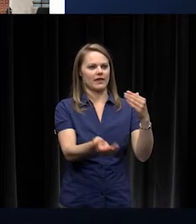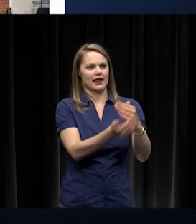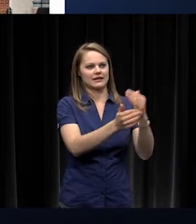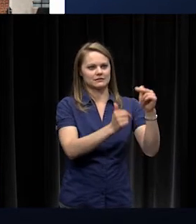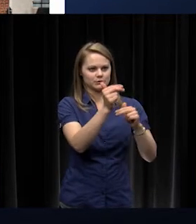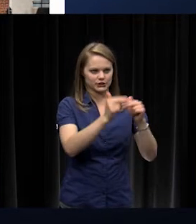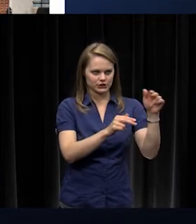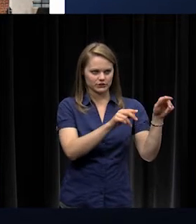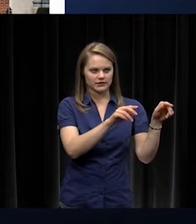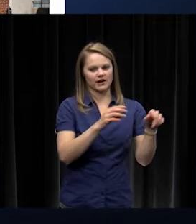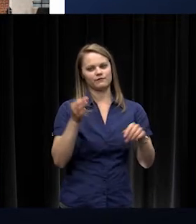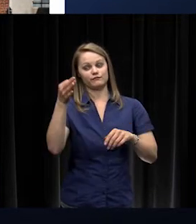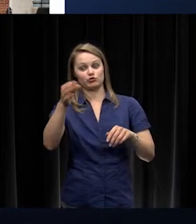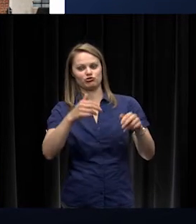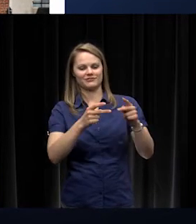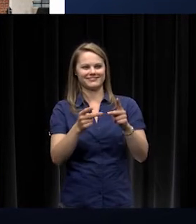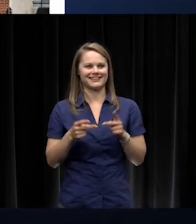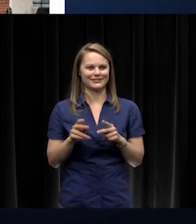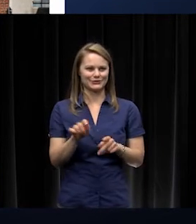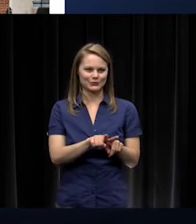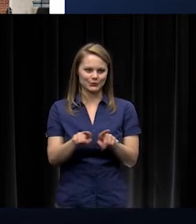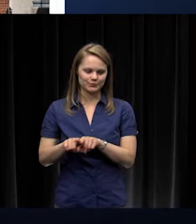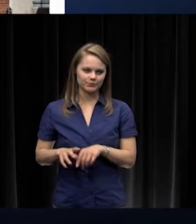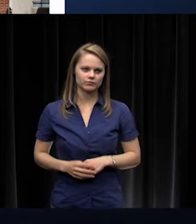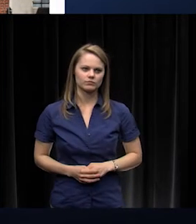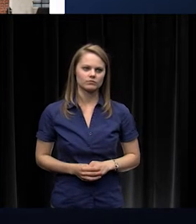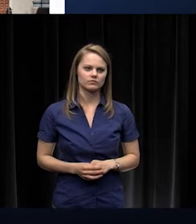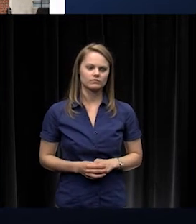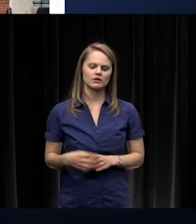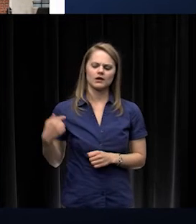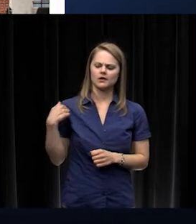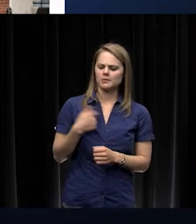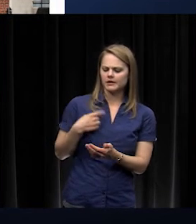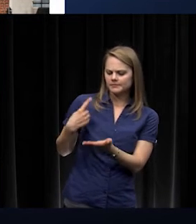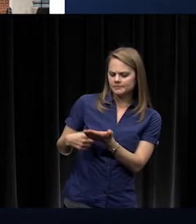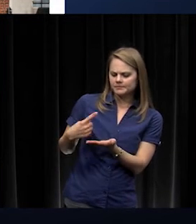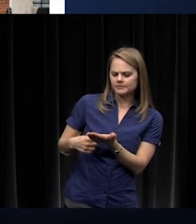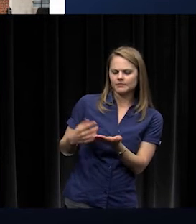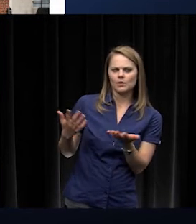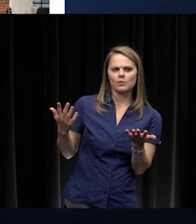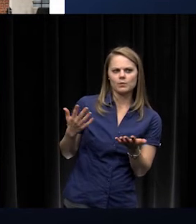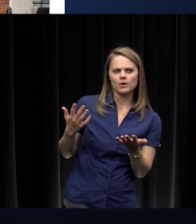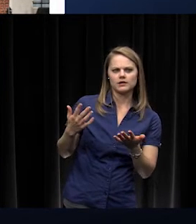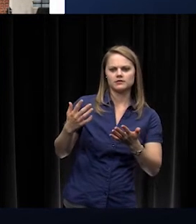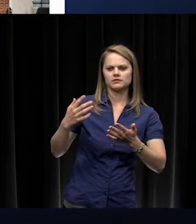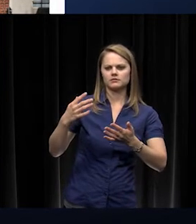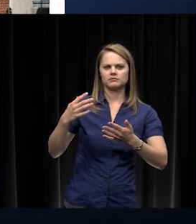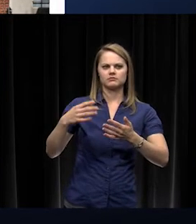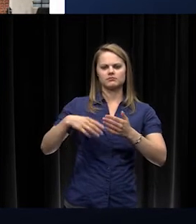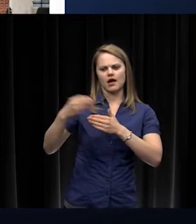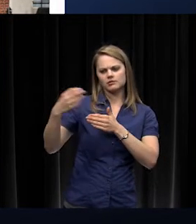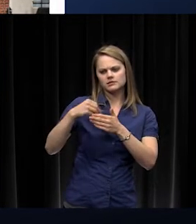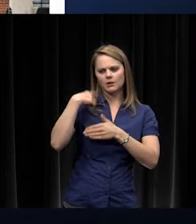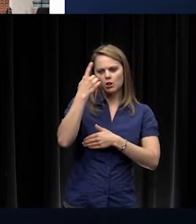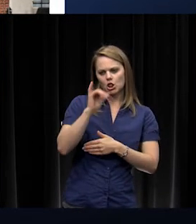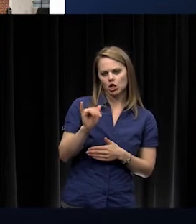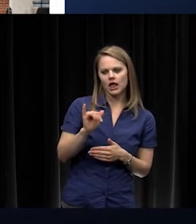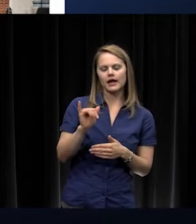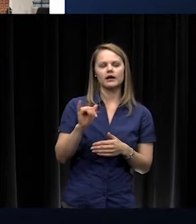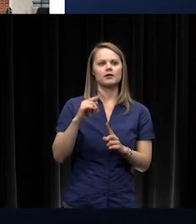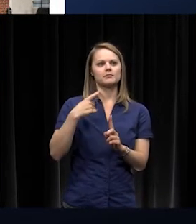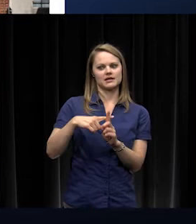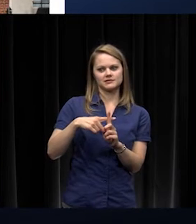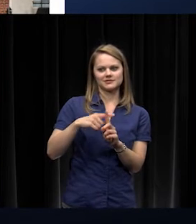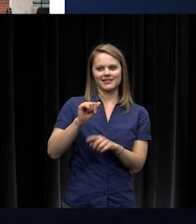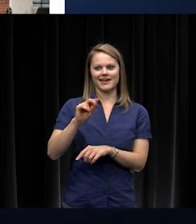As we went into discussions of what the addition was going to look like, and then also the new skin for the annex, since it has to come